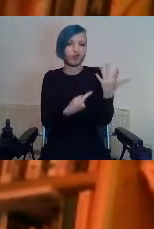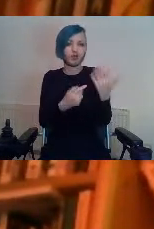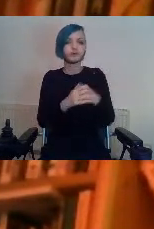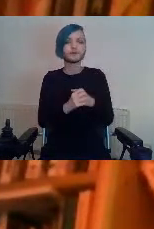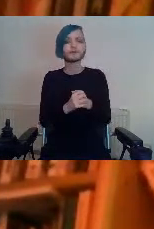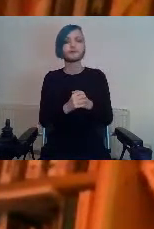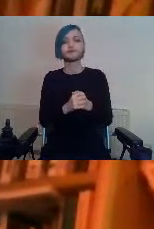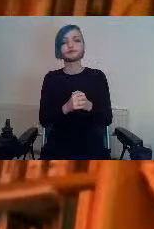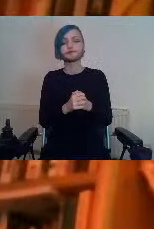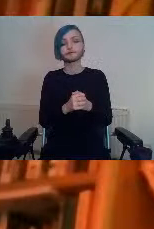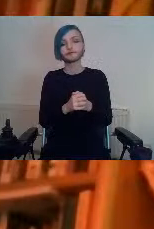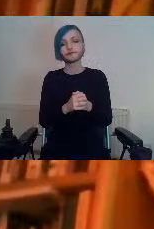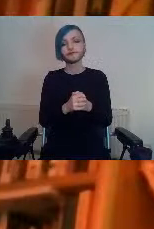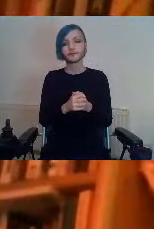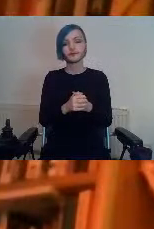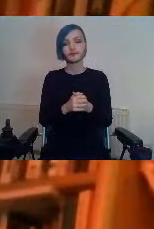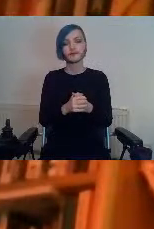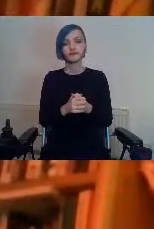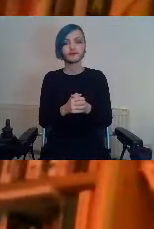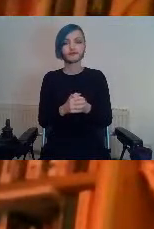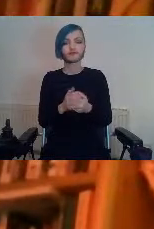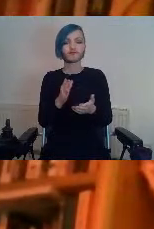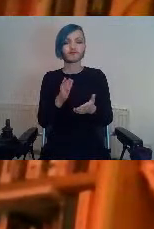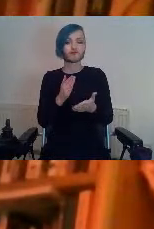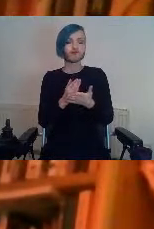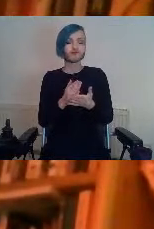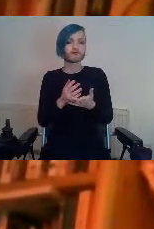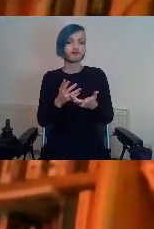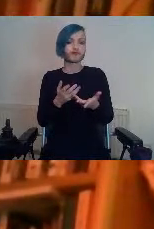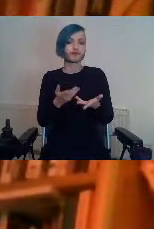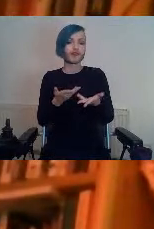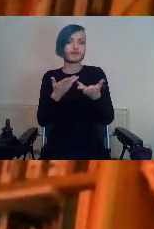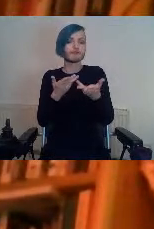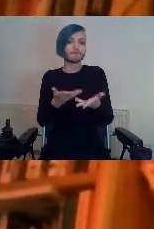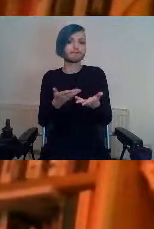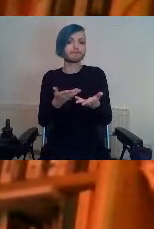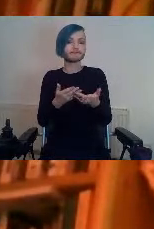What can we do? We just give a sort of personal example